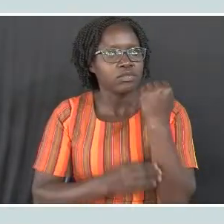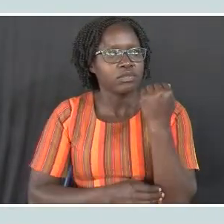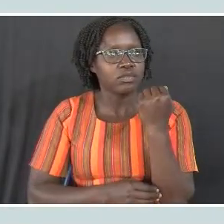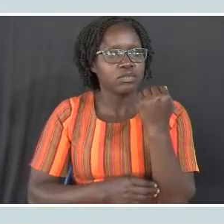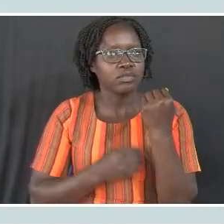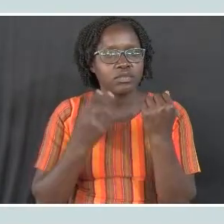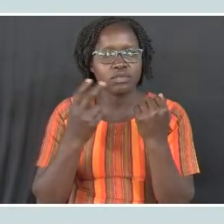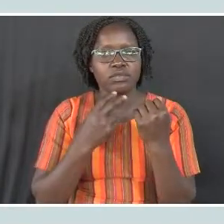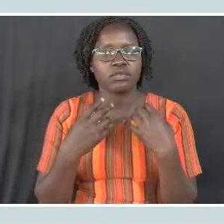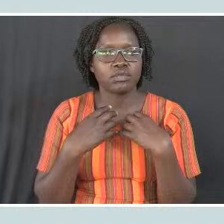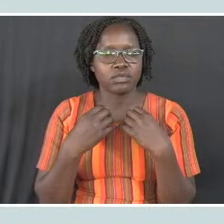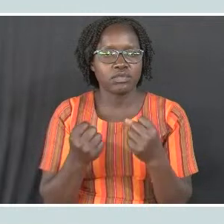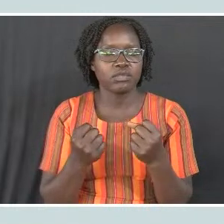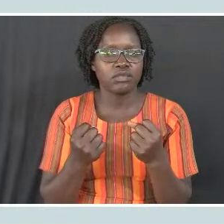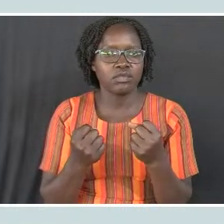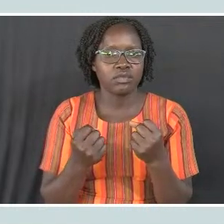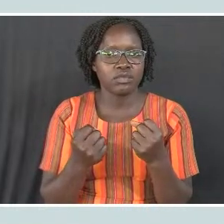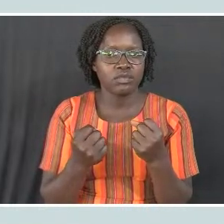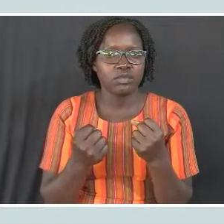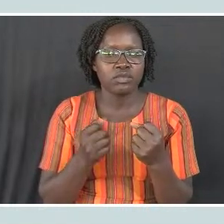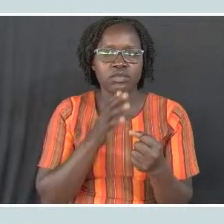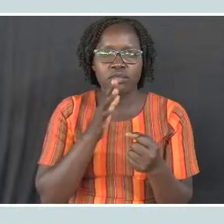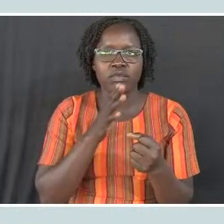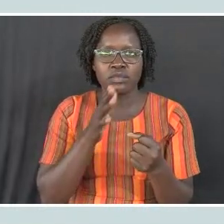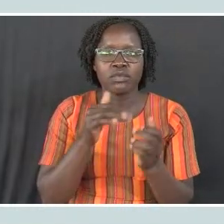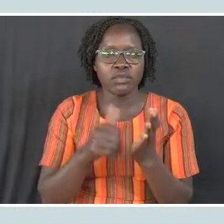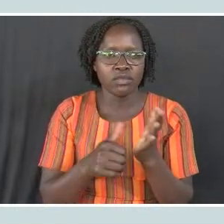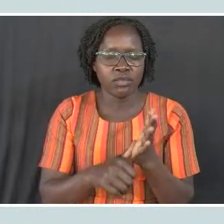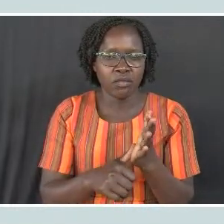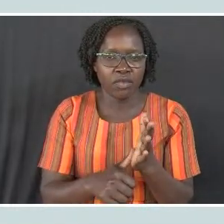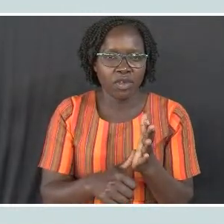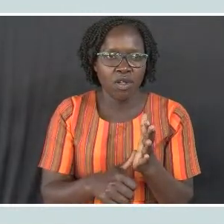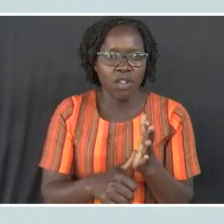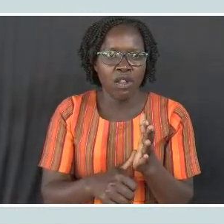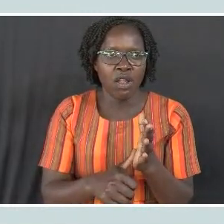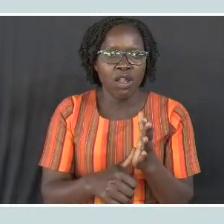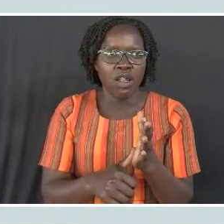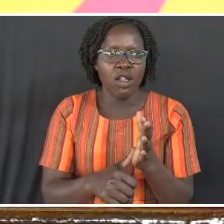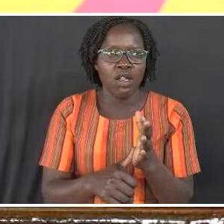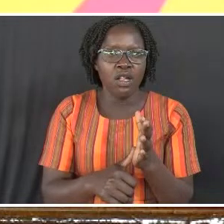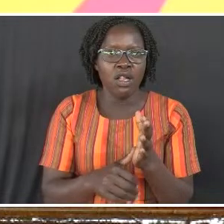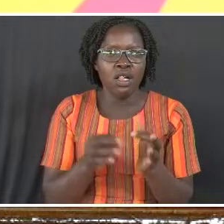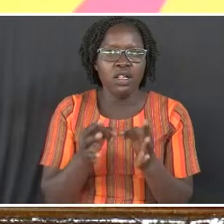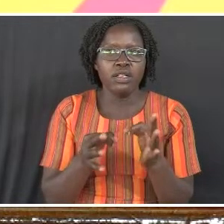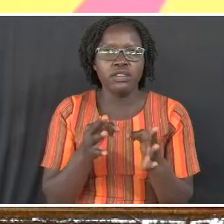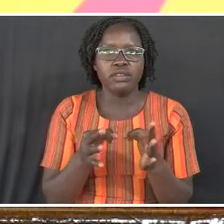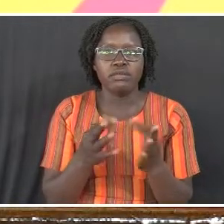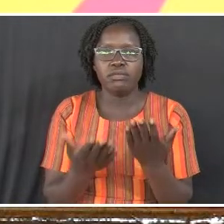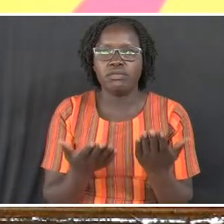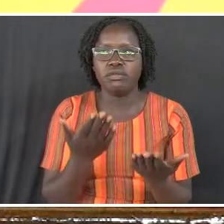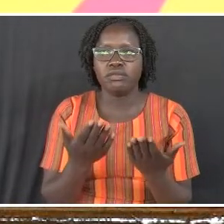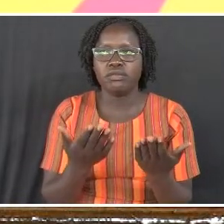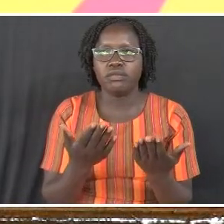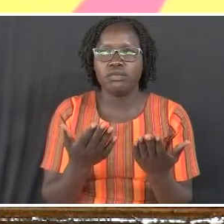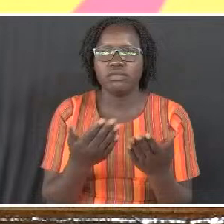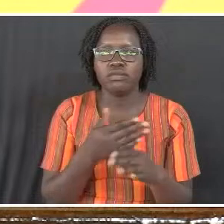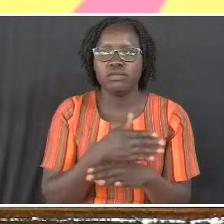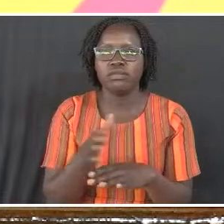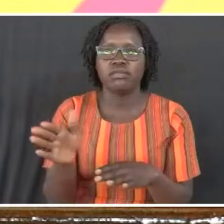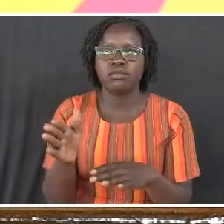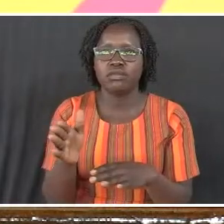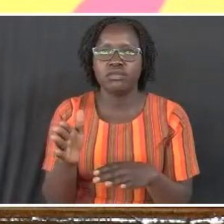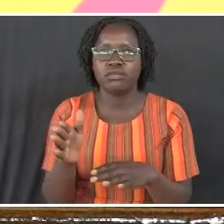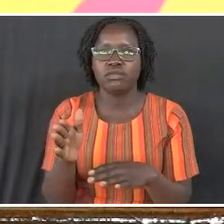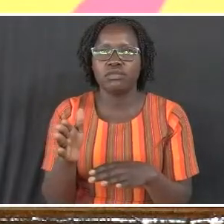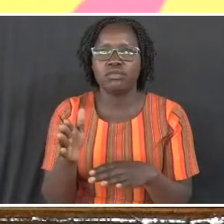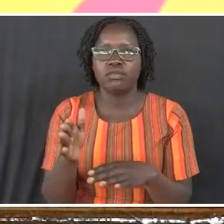oral health is speaking problems. That is, if maybe you end up losing one or